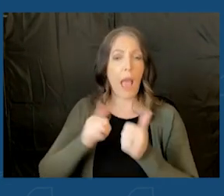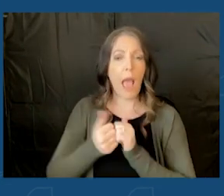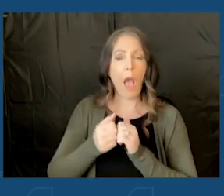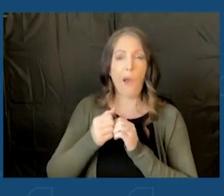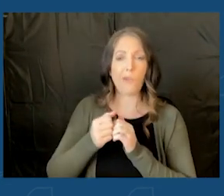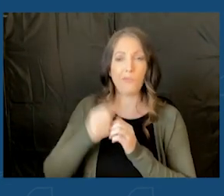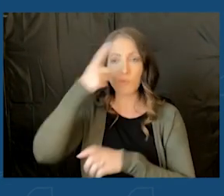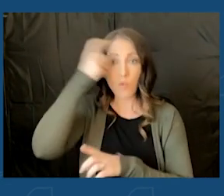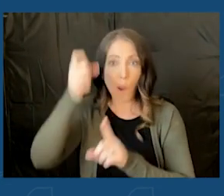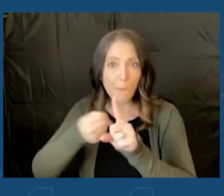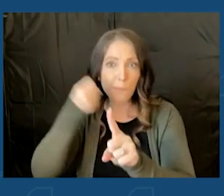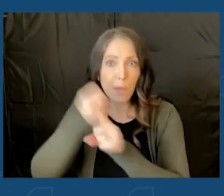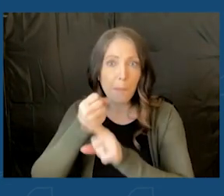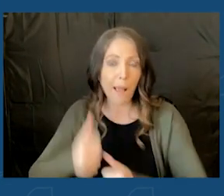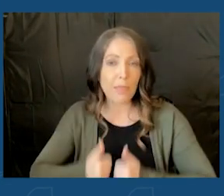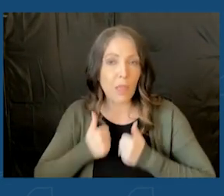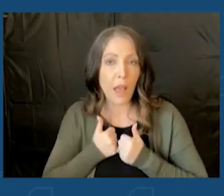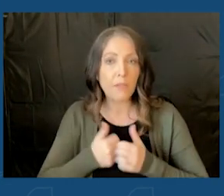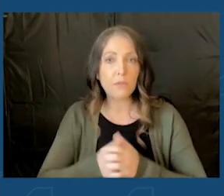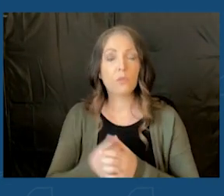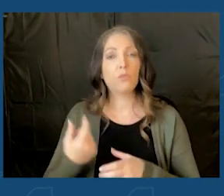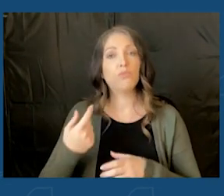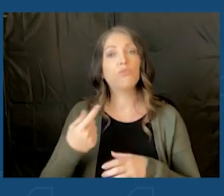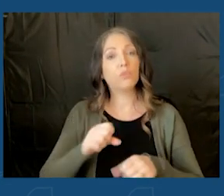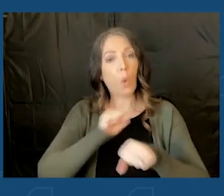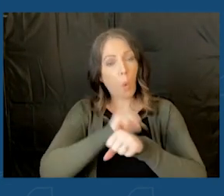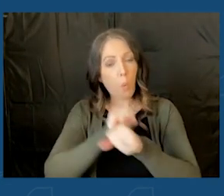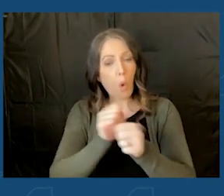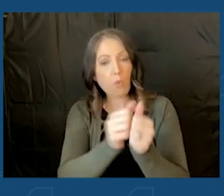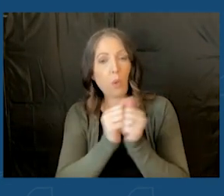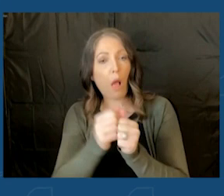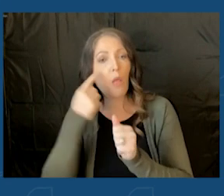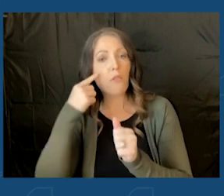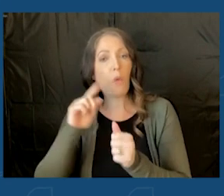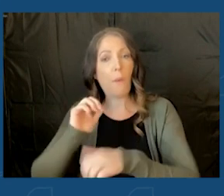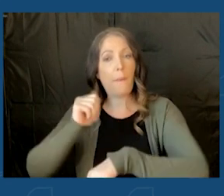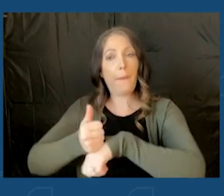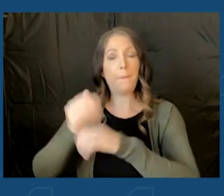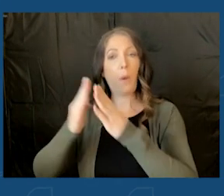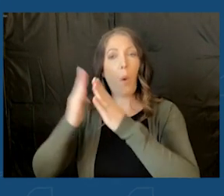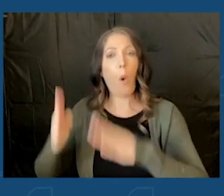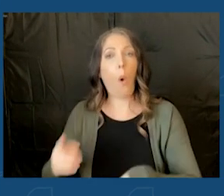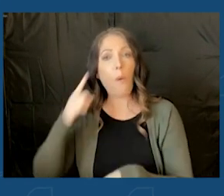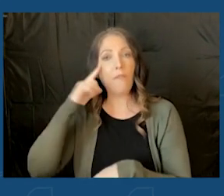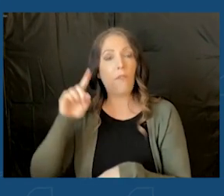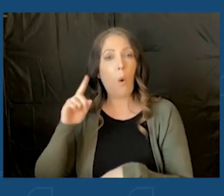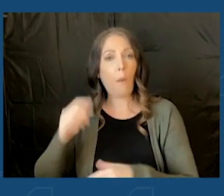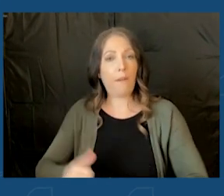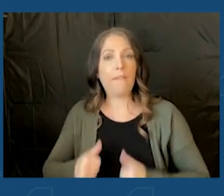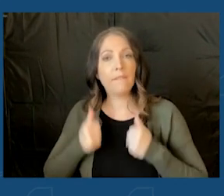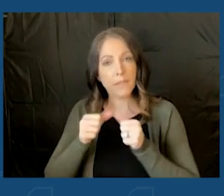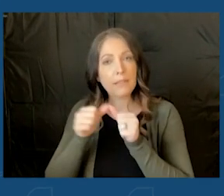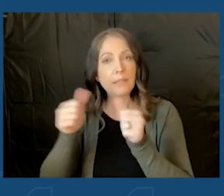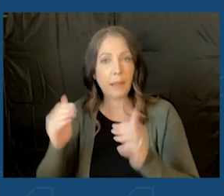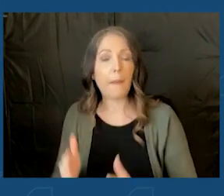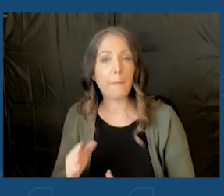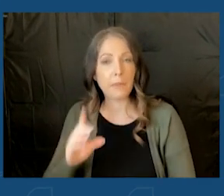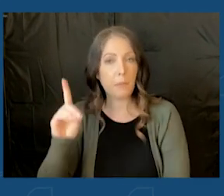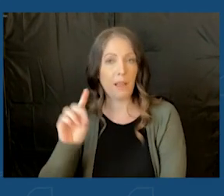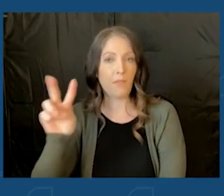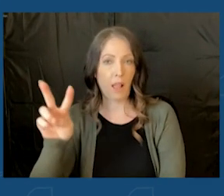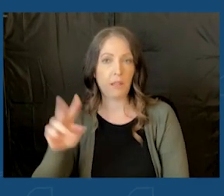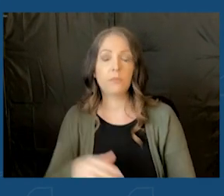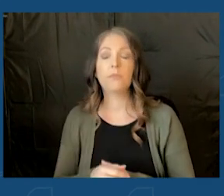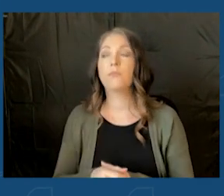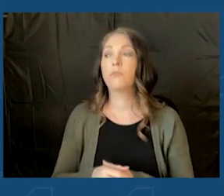a home for victims of domestic violence so they could have a place of healing and recover. So we're going to continue supporting those kind of